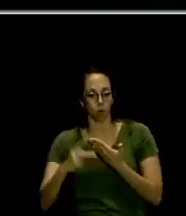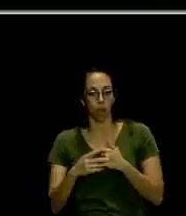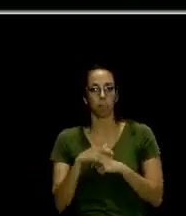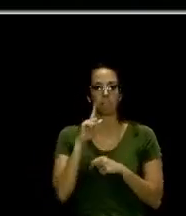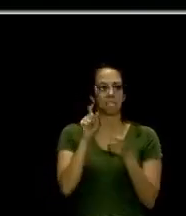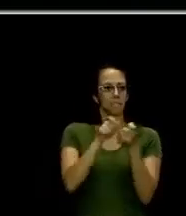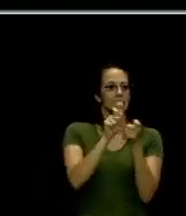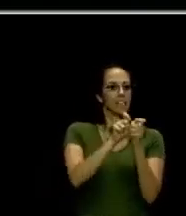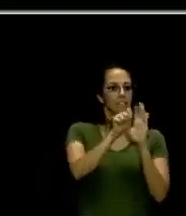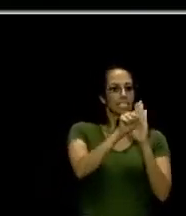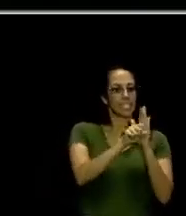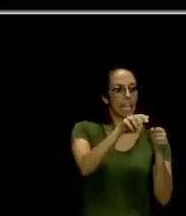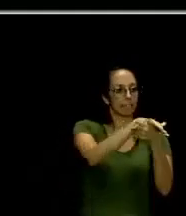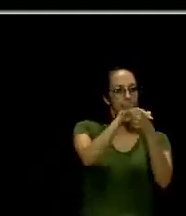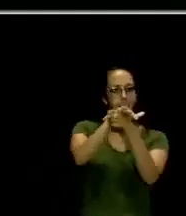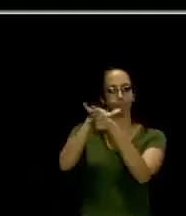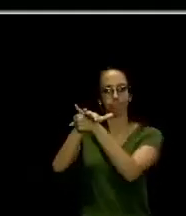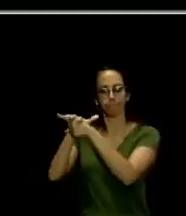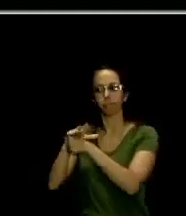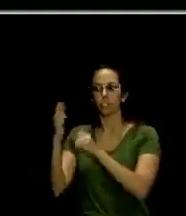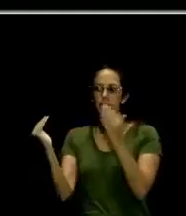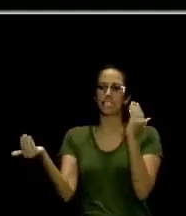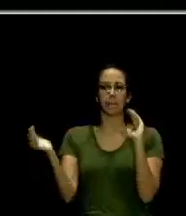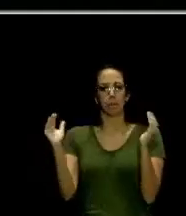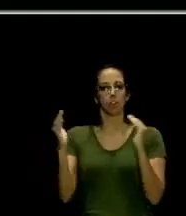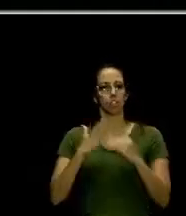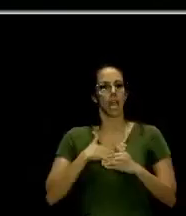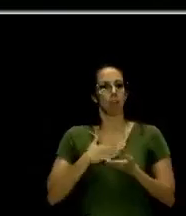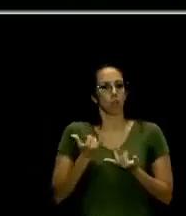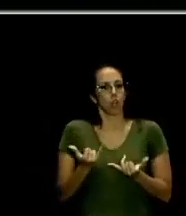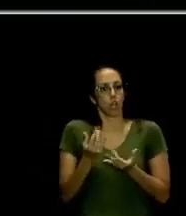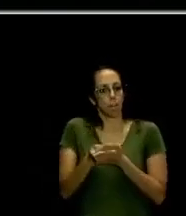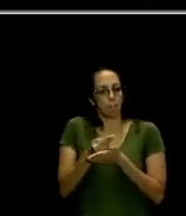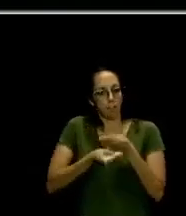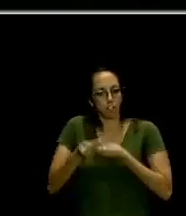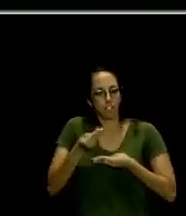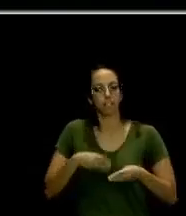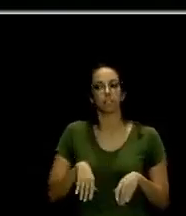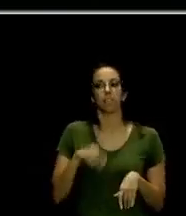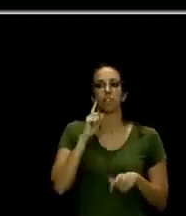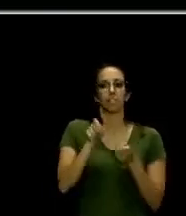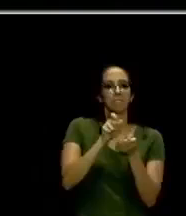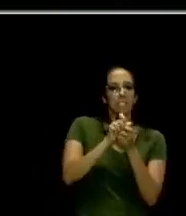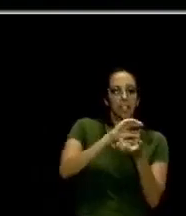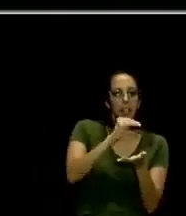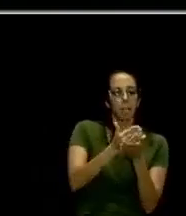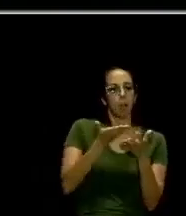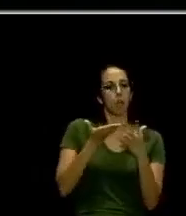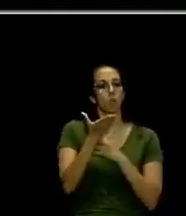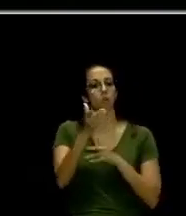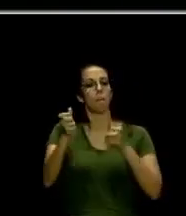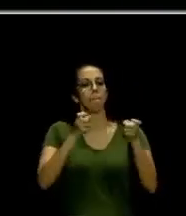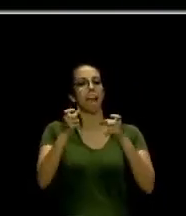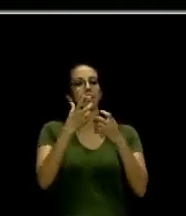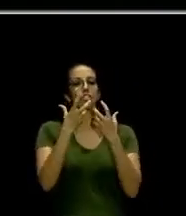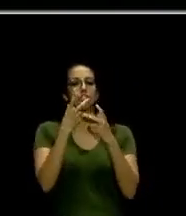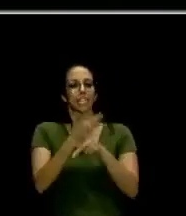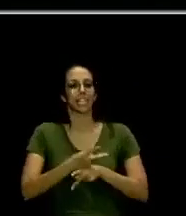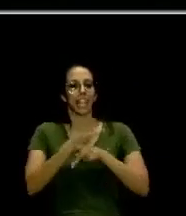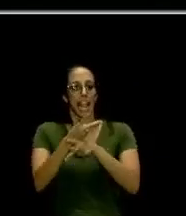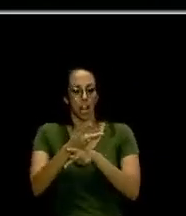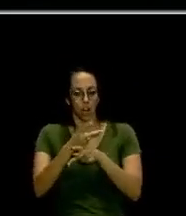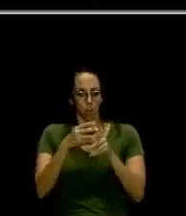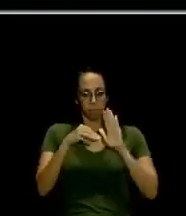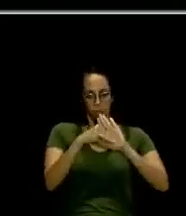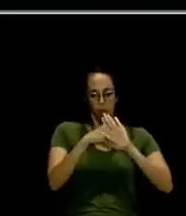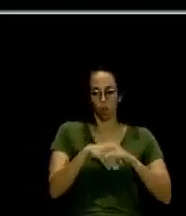would offer services that are similar to the iBudget waiver to an additional amount of individuals through a managed care model. Investments also